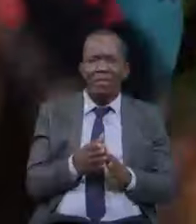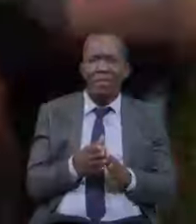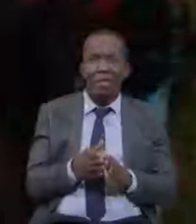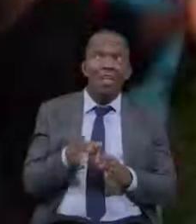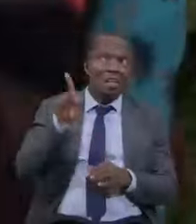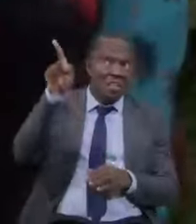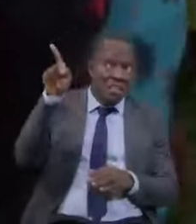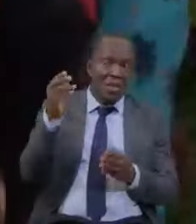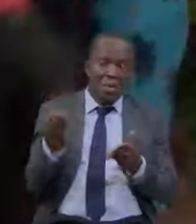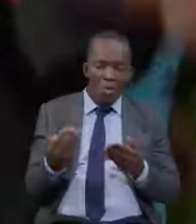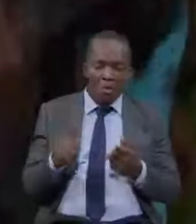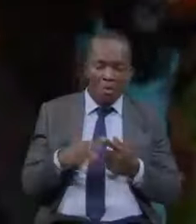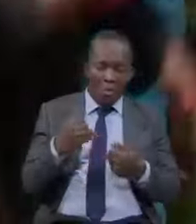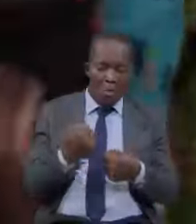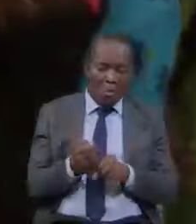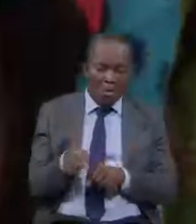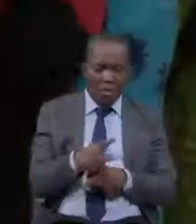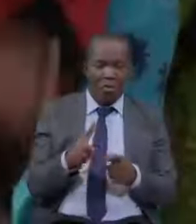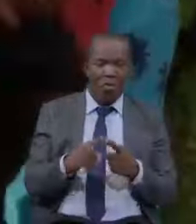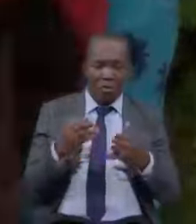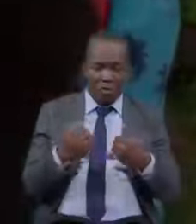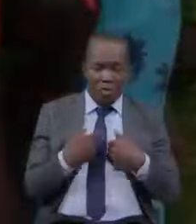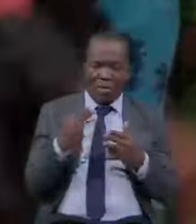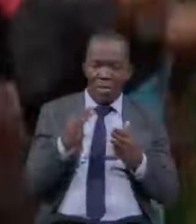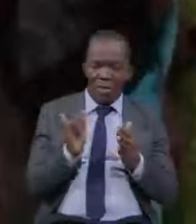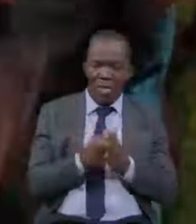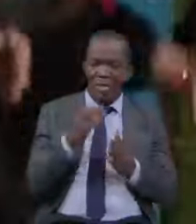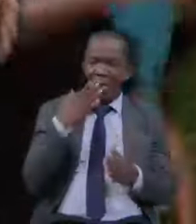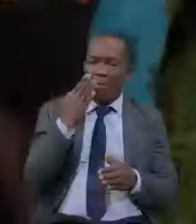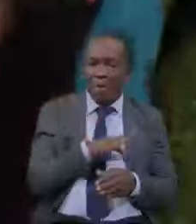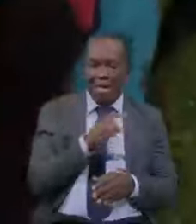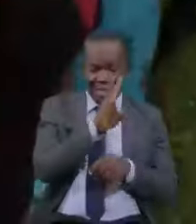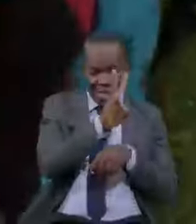nature, that will become sincere,